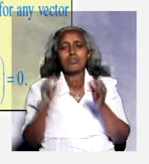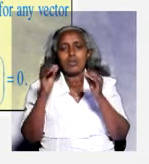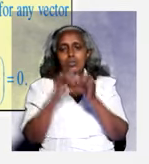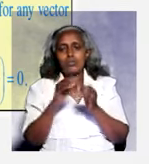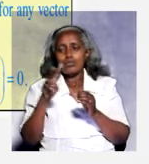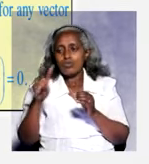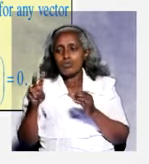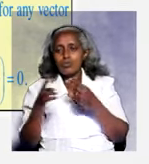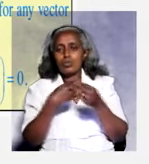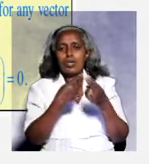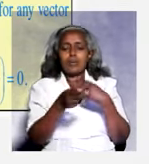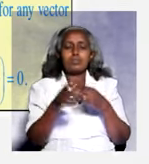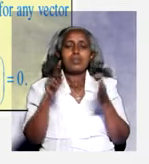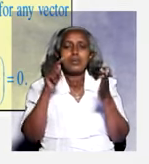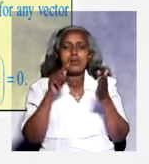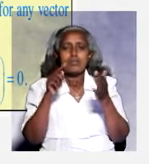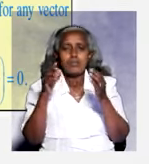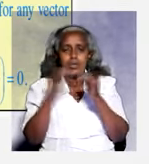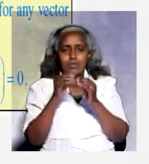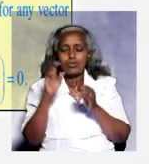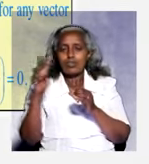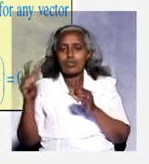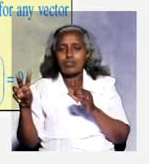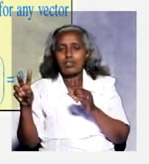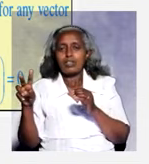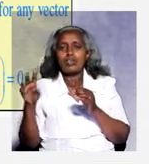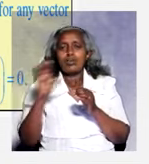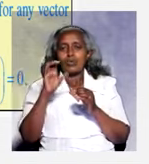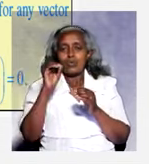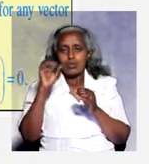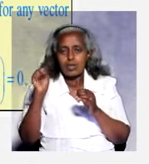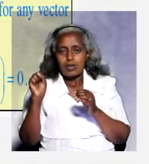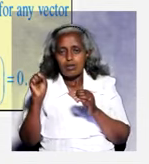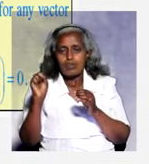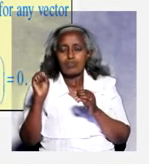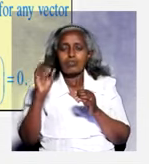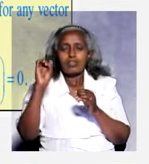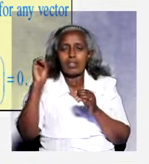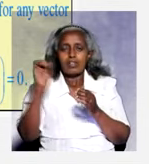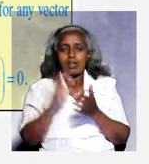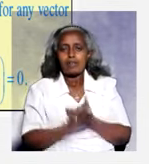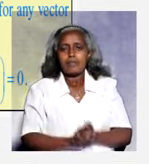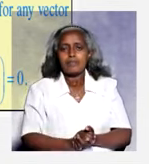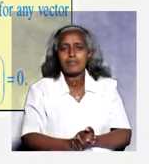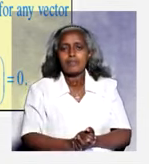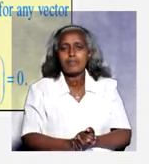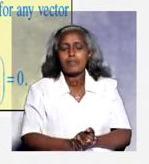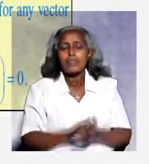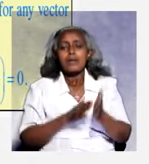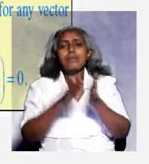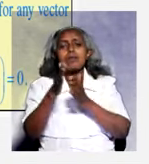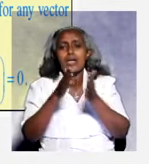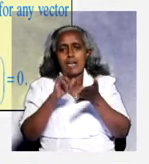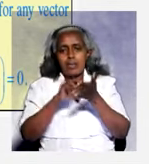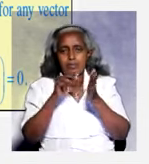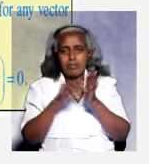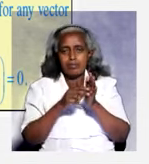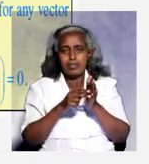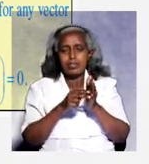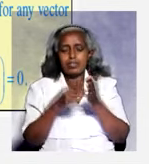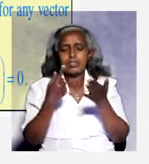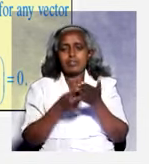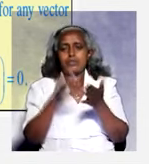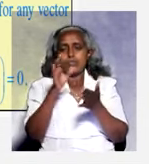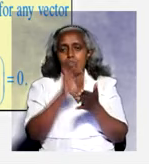u times magnitude of v cosine of theta. Parallel means either they